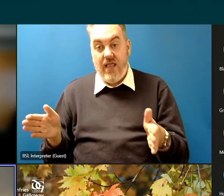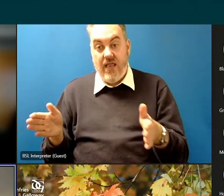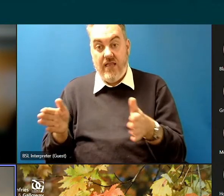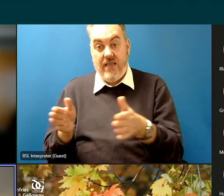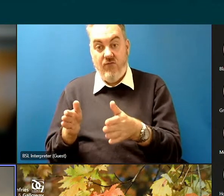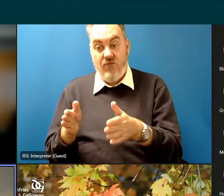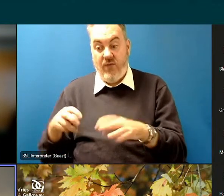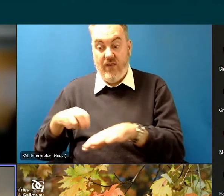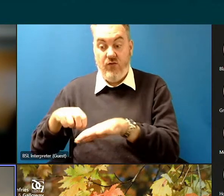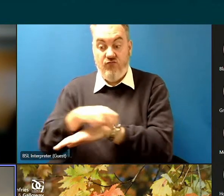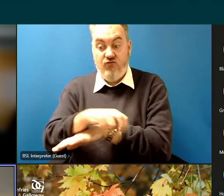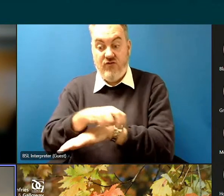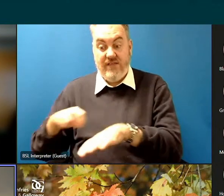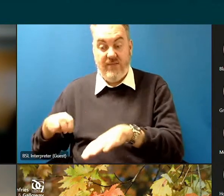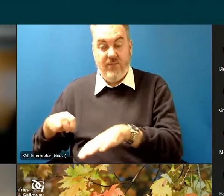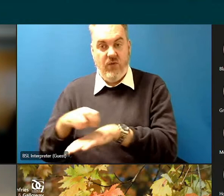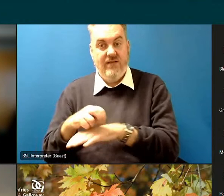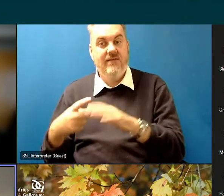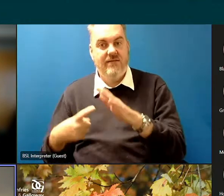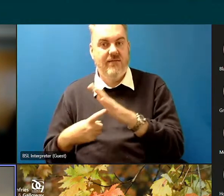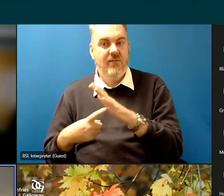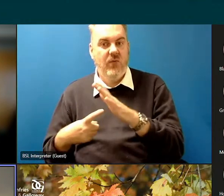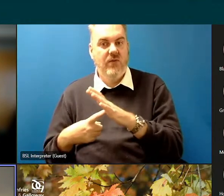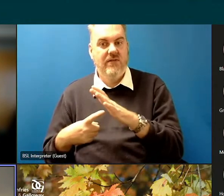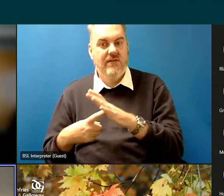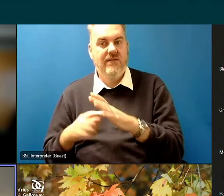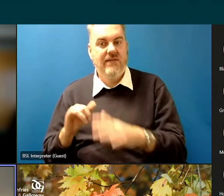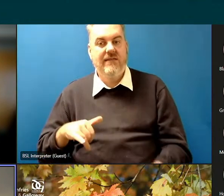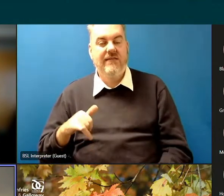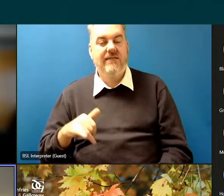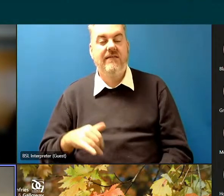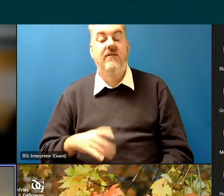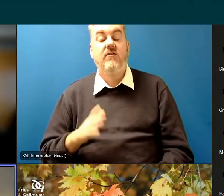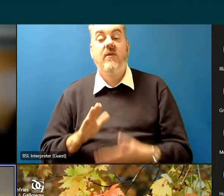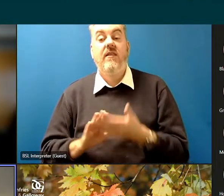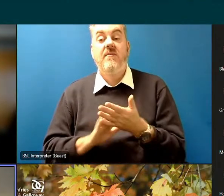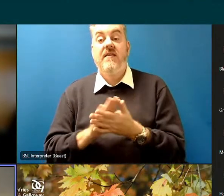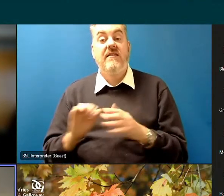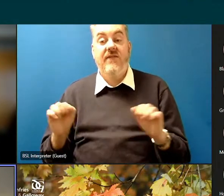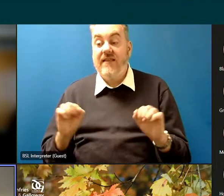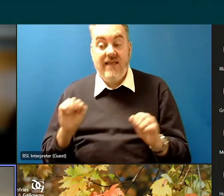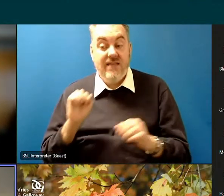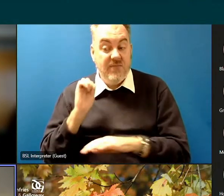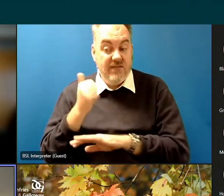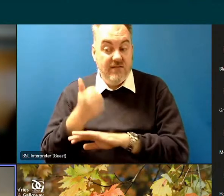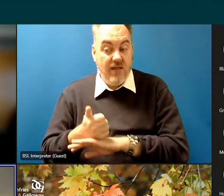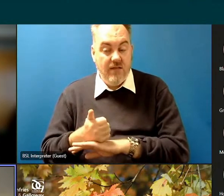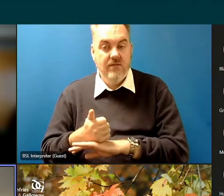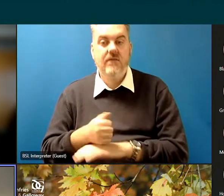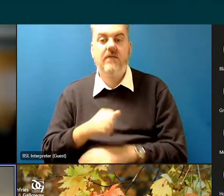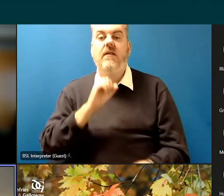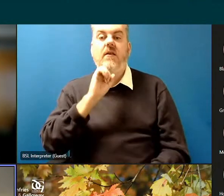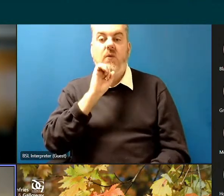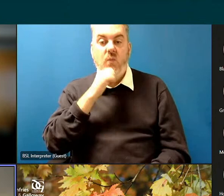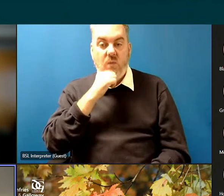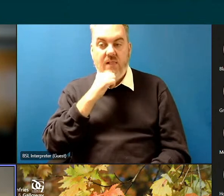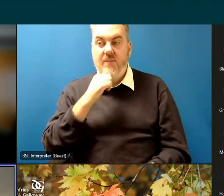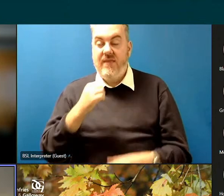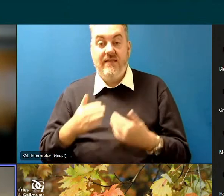would be required. So yes, that should, if it has not been implemented yet, that should be in hand.